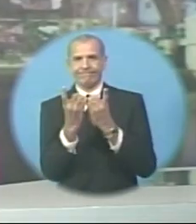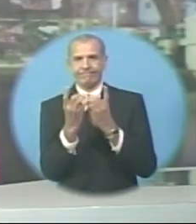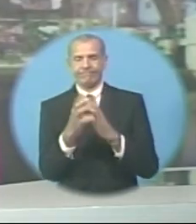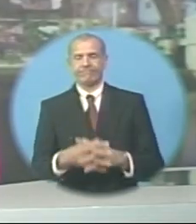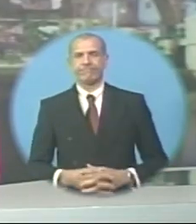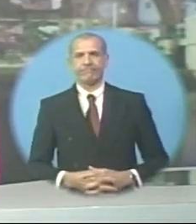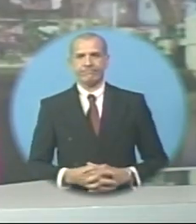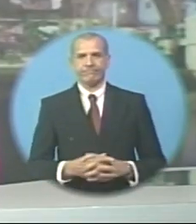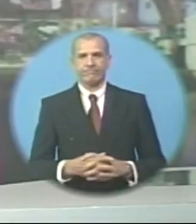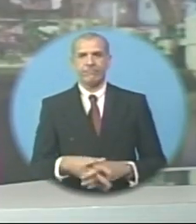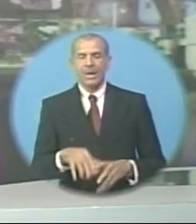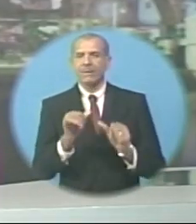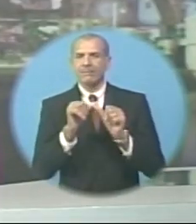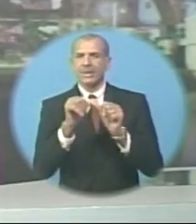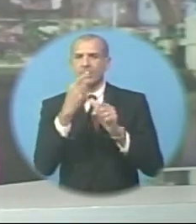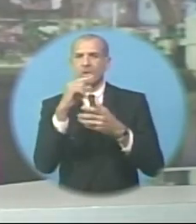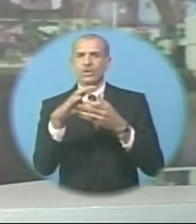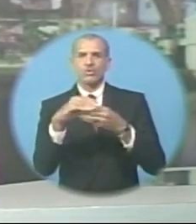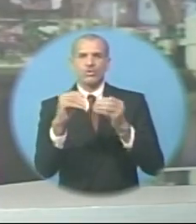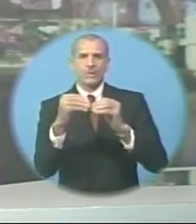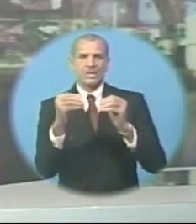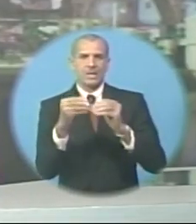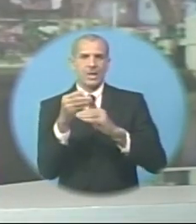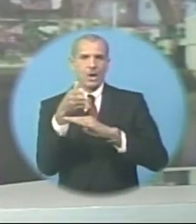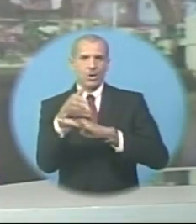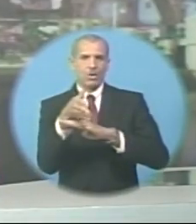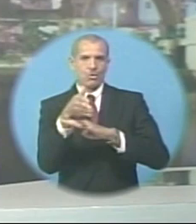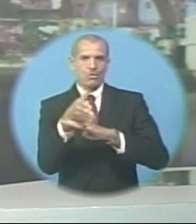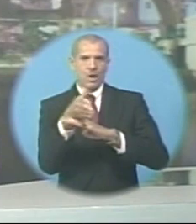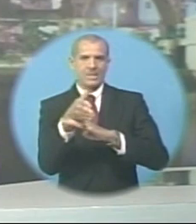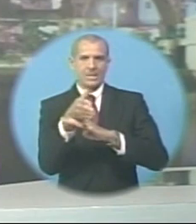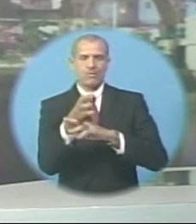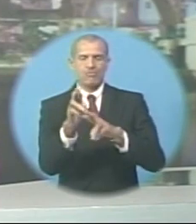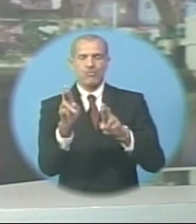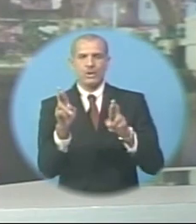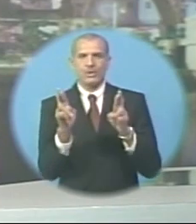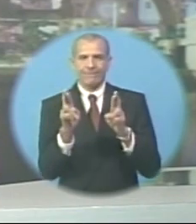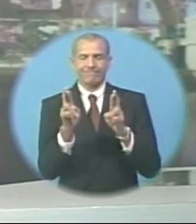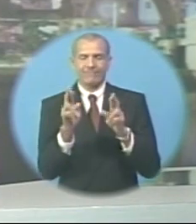Still to come, a look at some of the stories making headlines across the region. Stay with us.